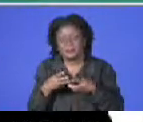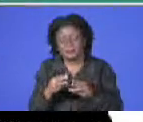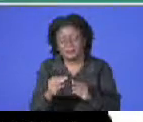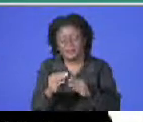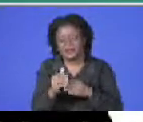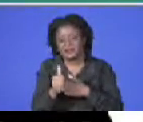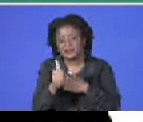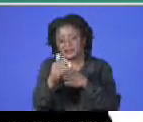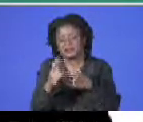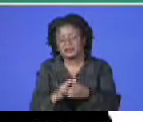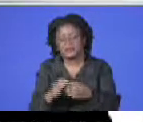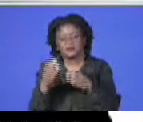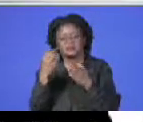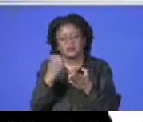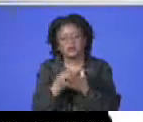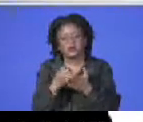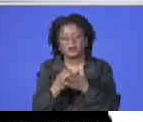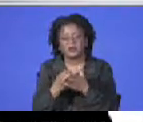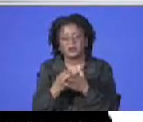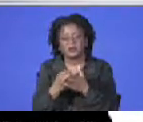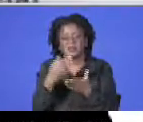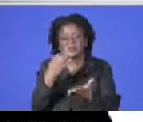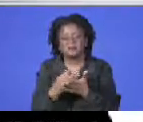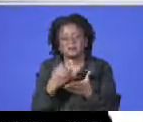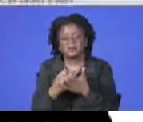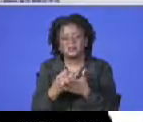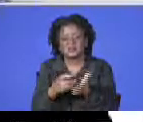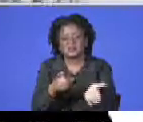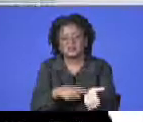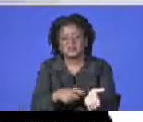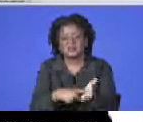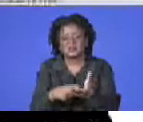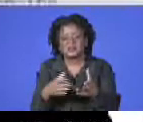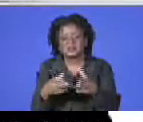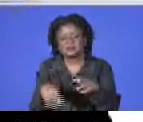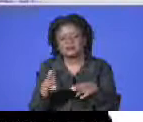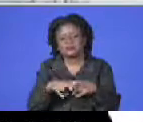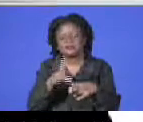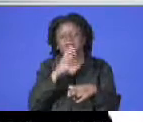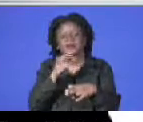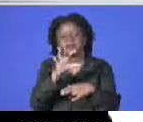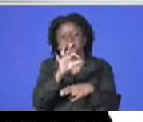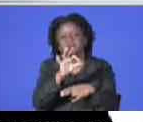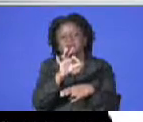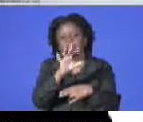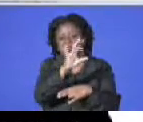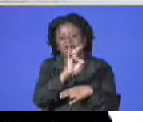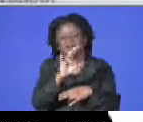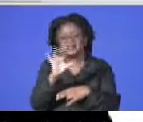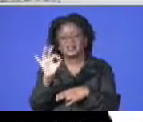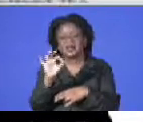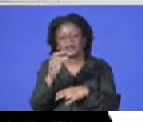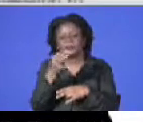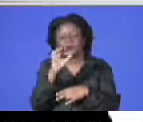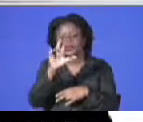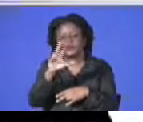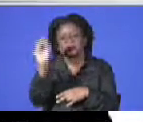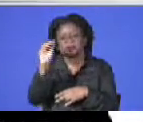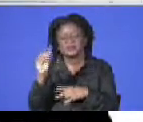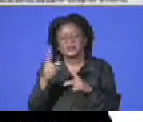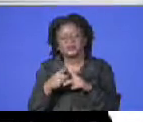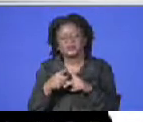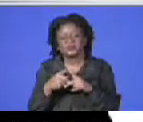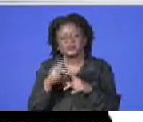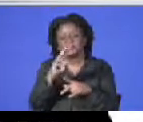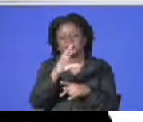time period, the fiscal deficit widened by an anticipated 79.3% to an estimated